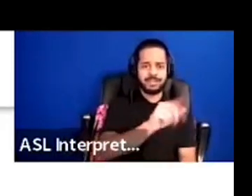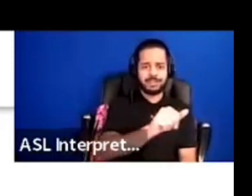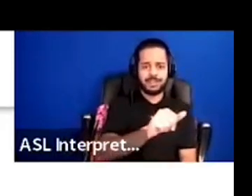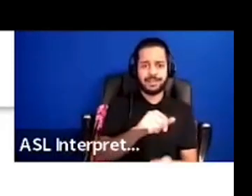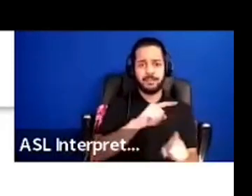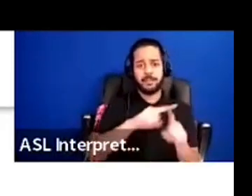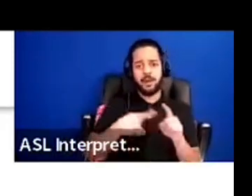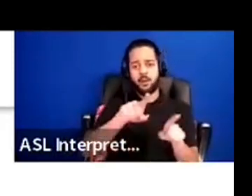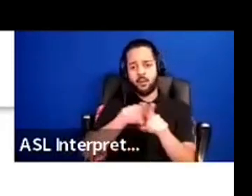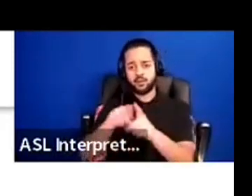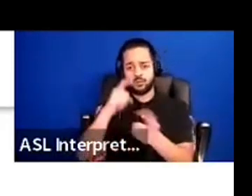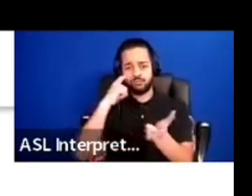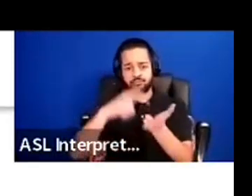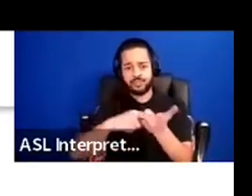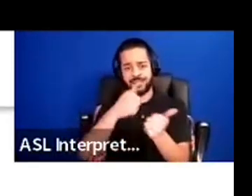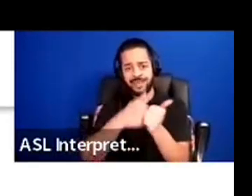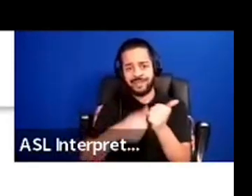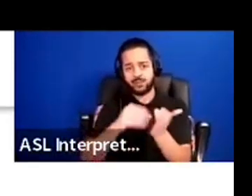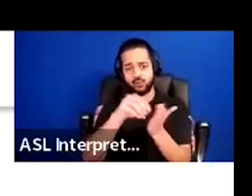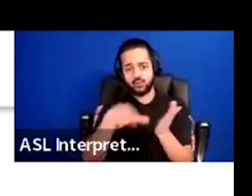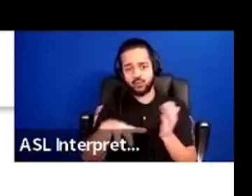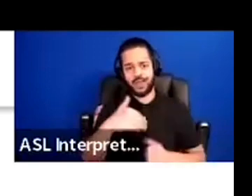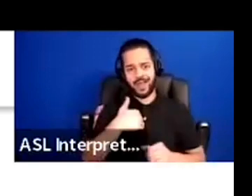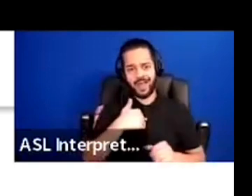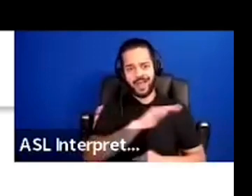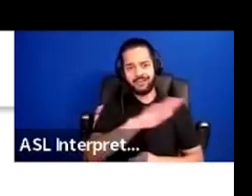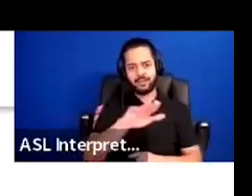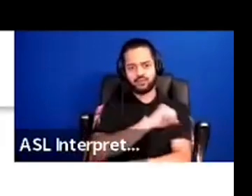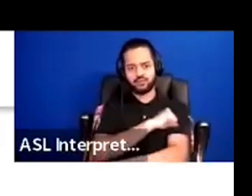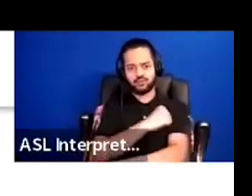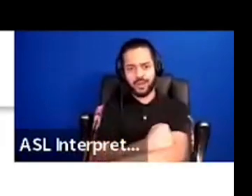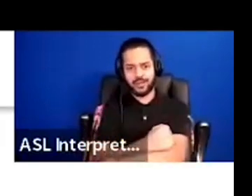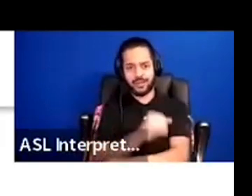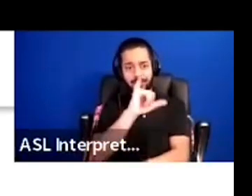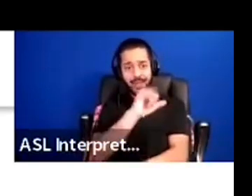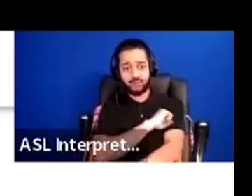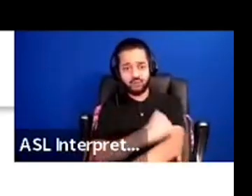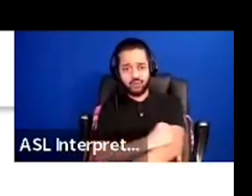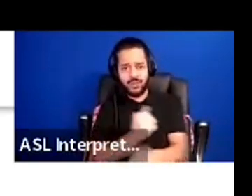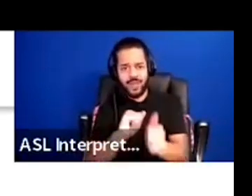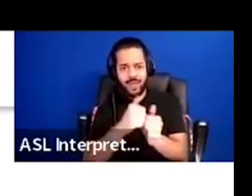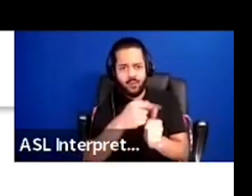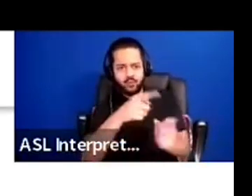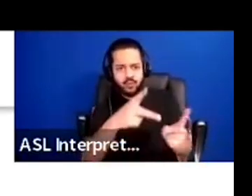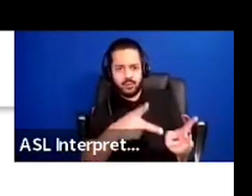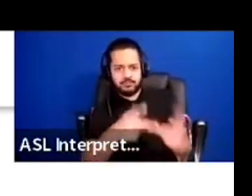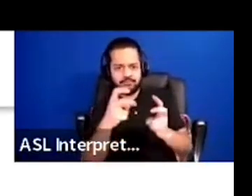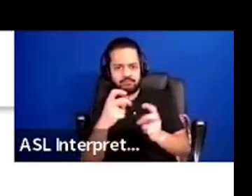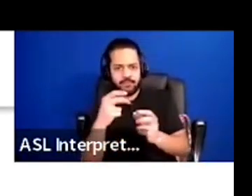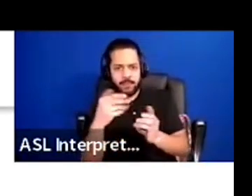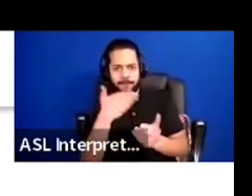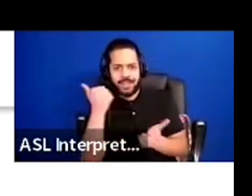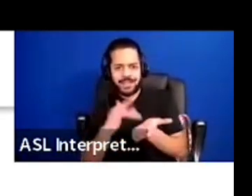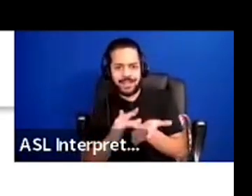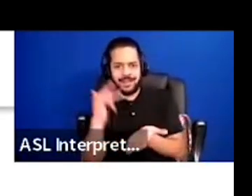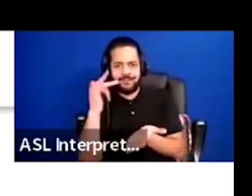have to focus in on that strength and how do we capitalize on that strength to also help close and shrink those